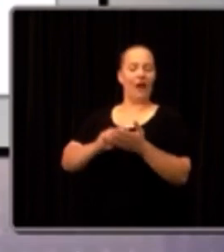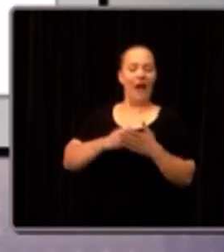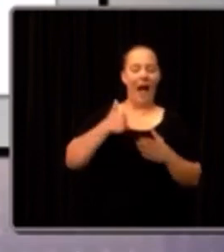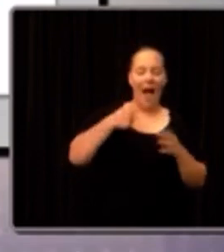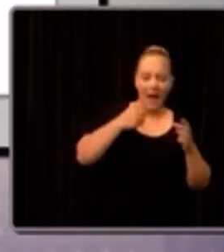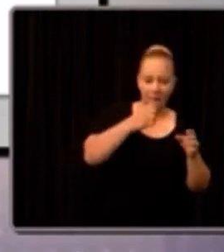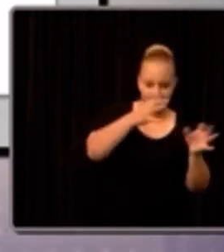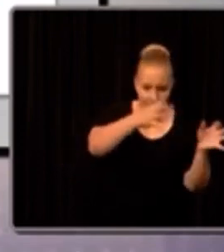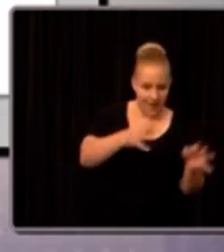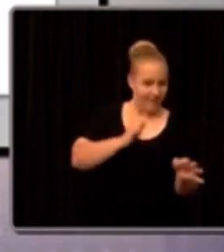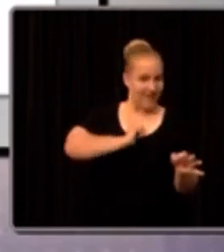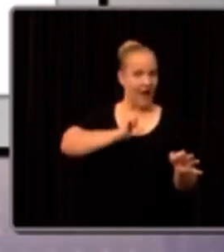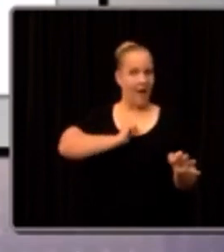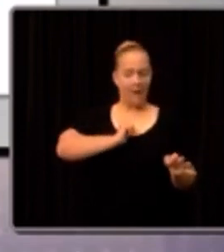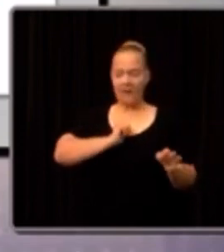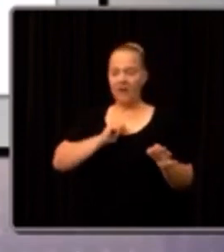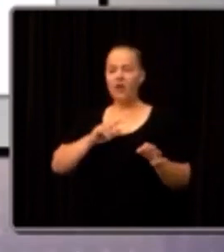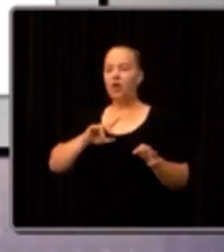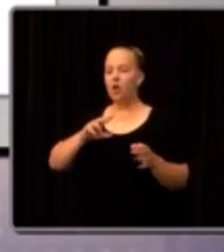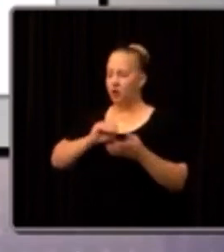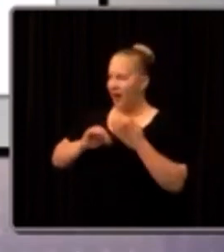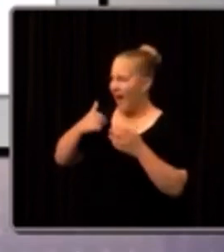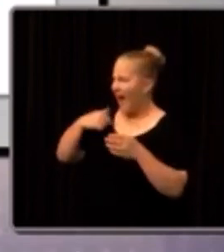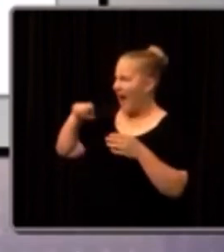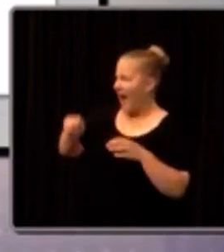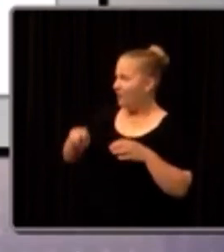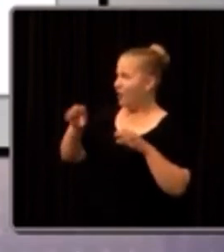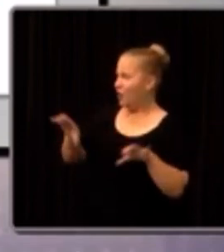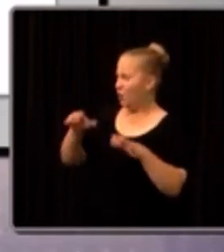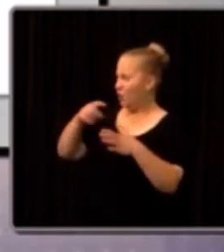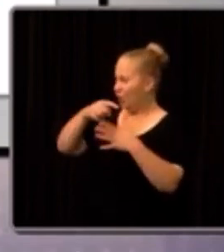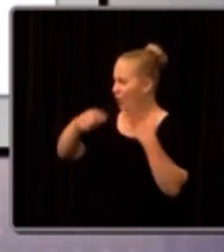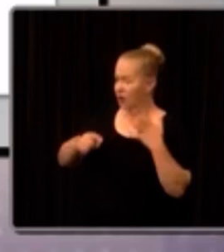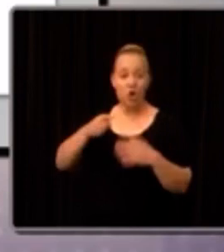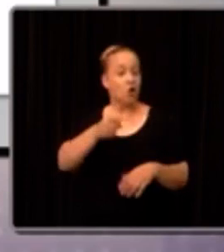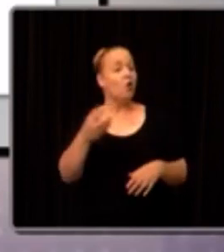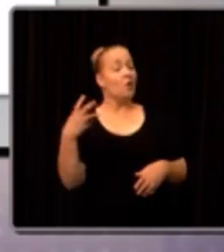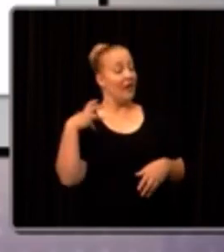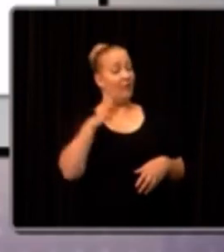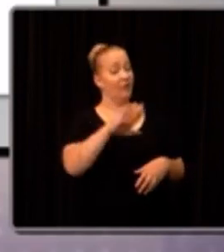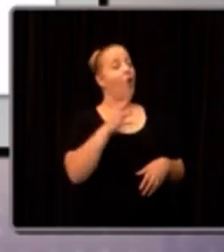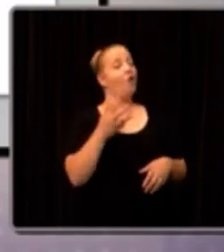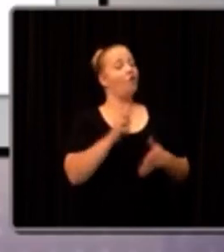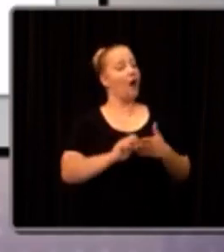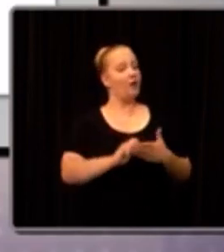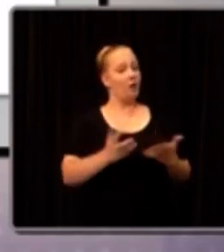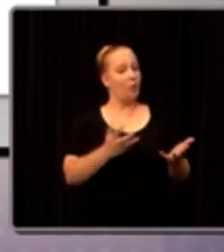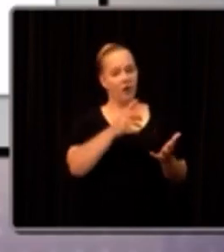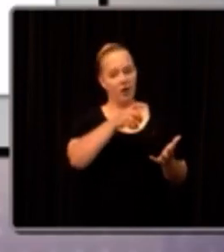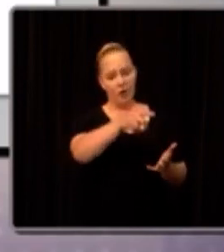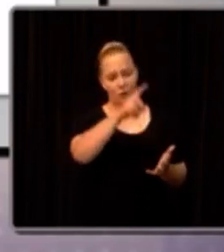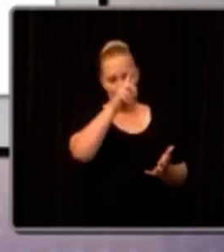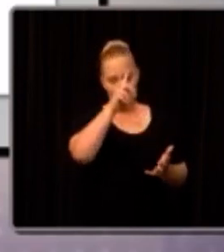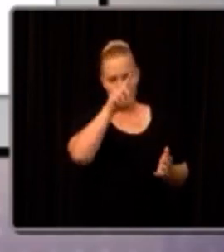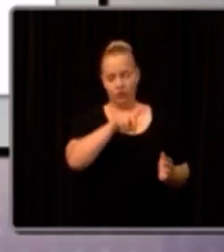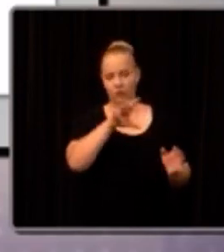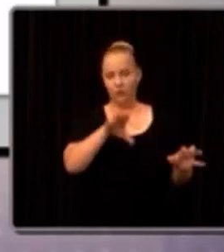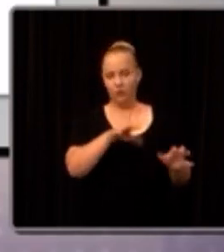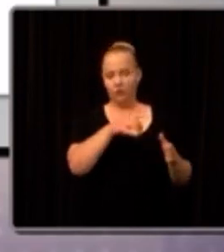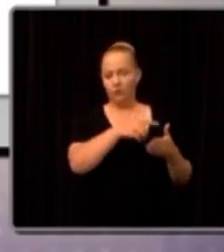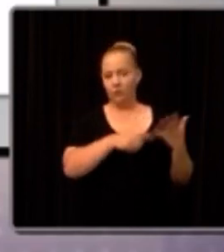teacher kept asking, the student would ask, do I have to do this? Can I do this? And she's like, well, you're the captain of your writing. What do you think you should do? And so that